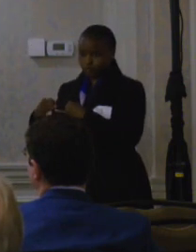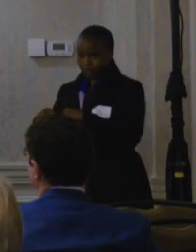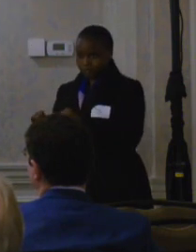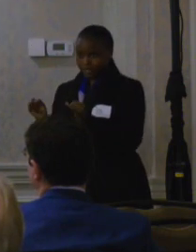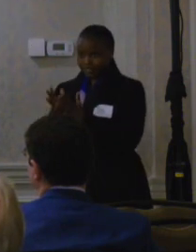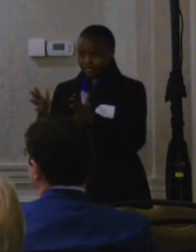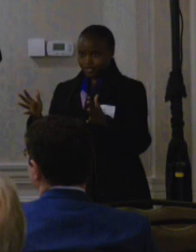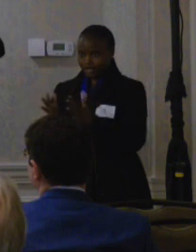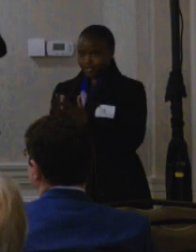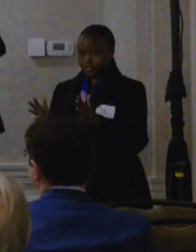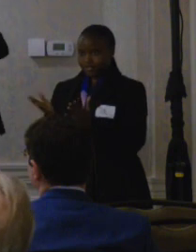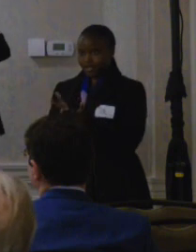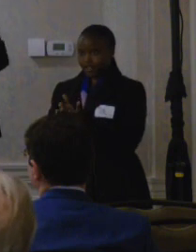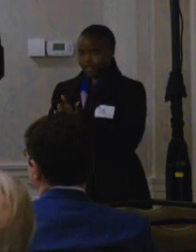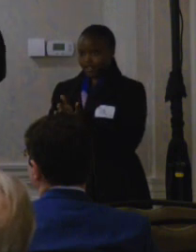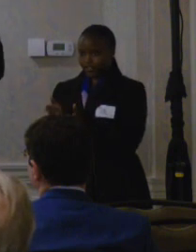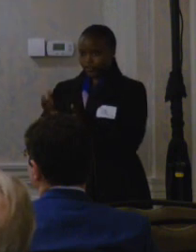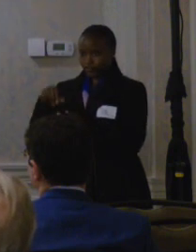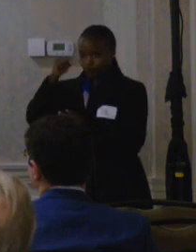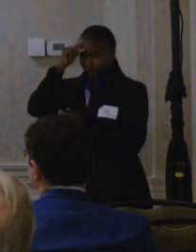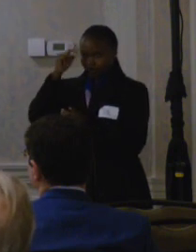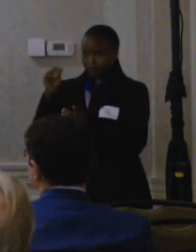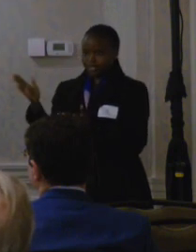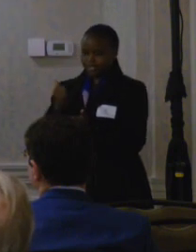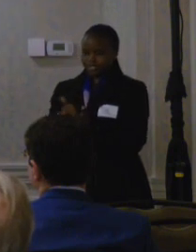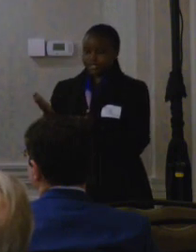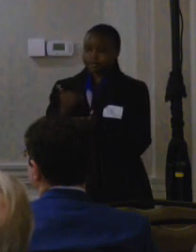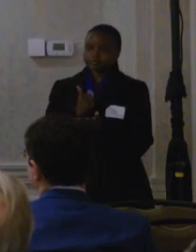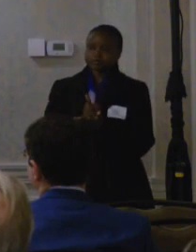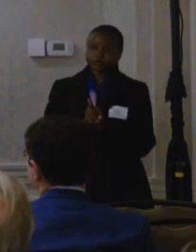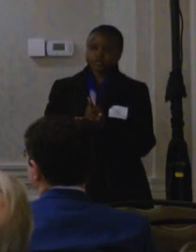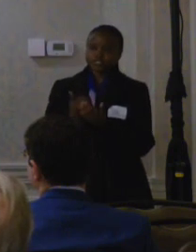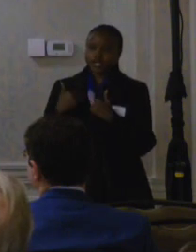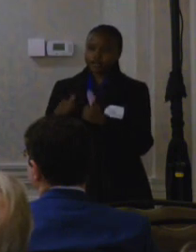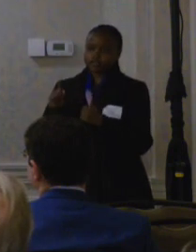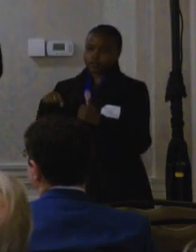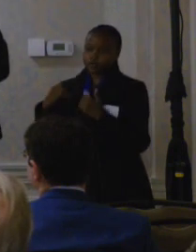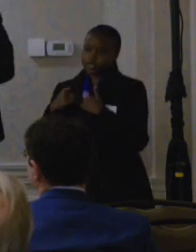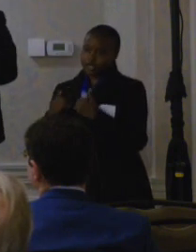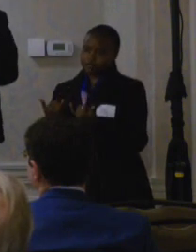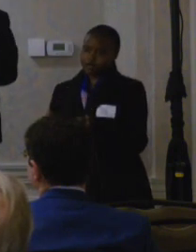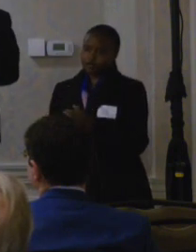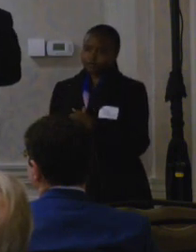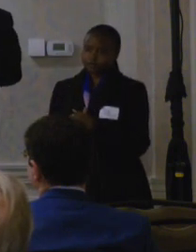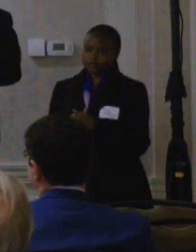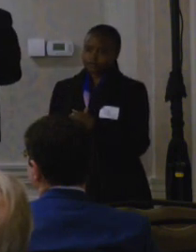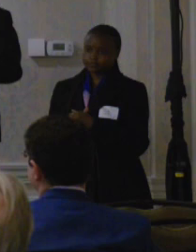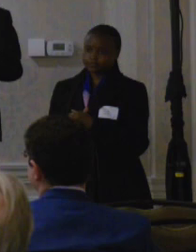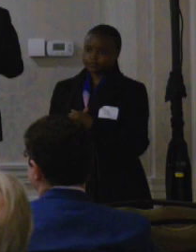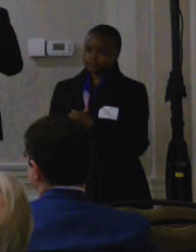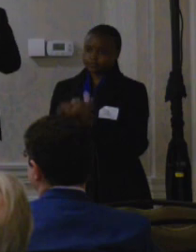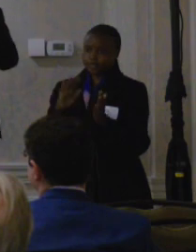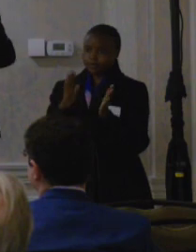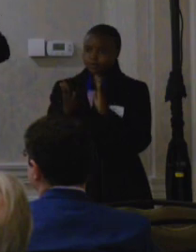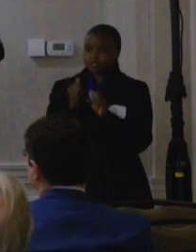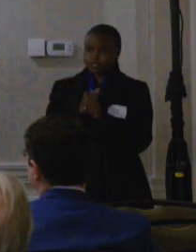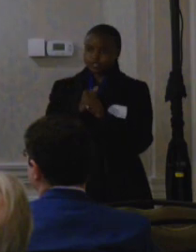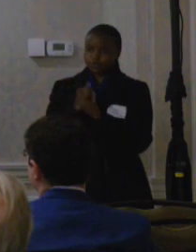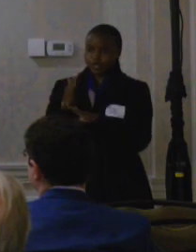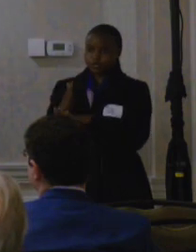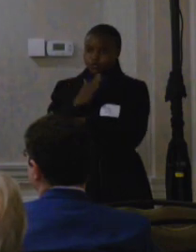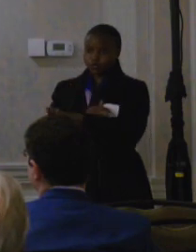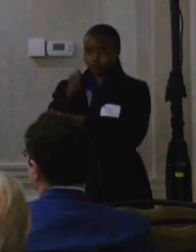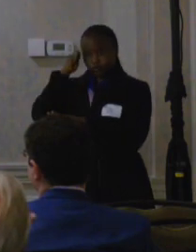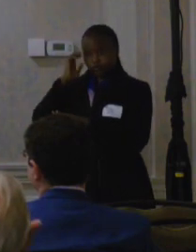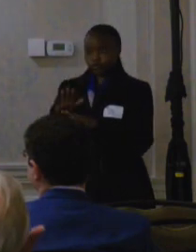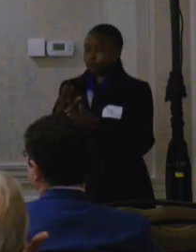scale through government employees facing whatever incentives they currently face. Approaches that work to improve student